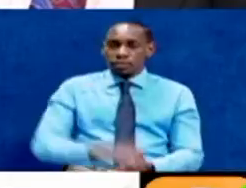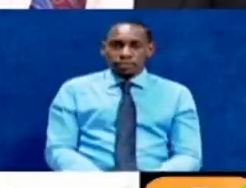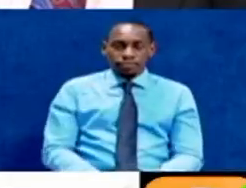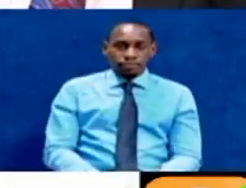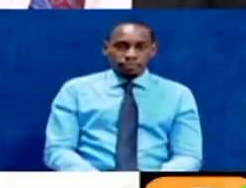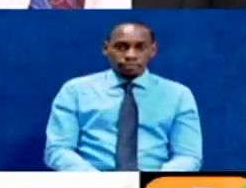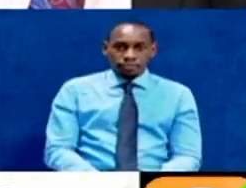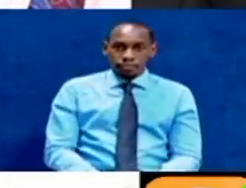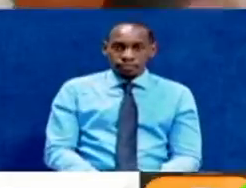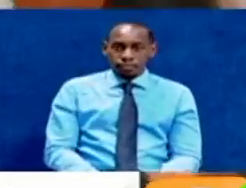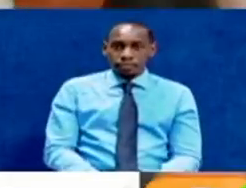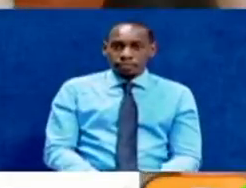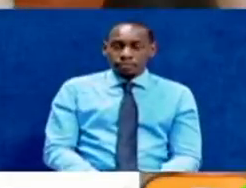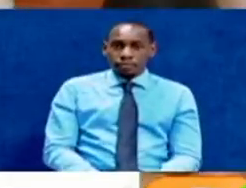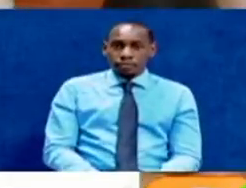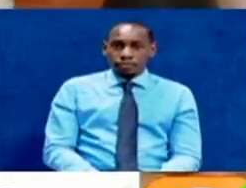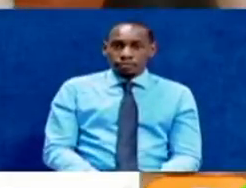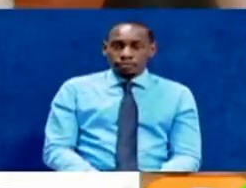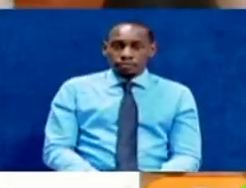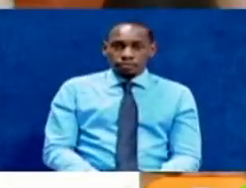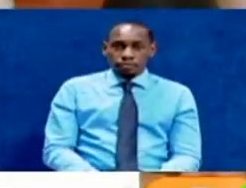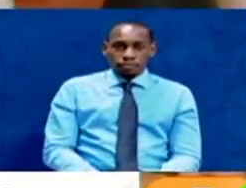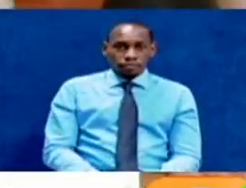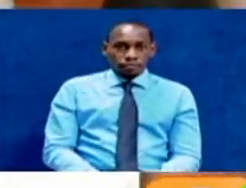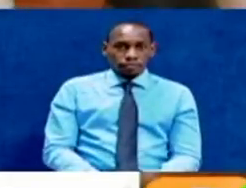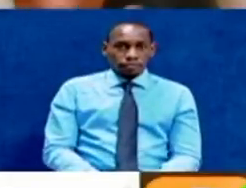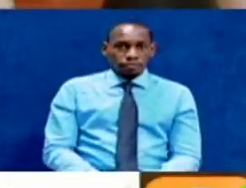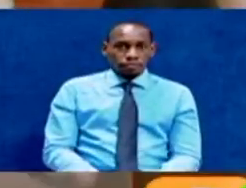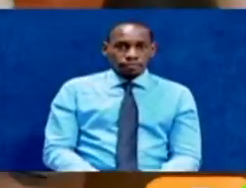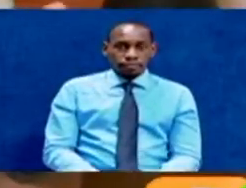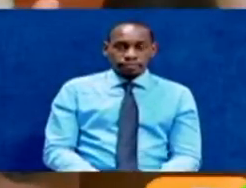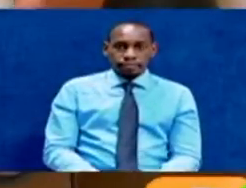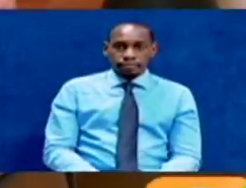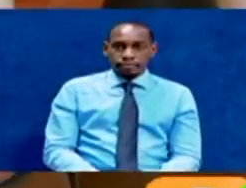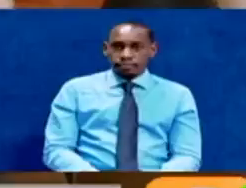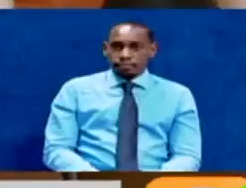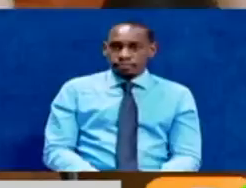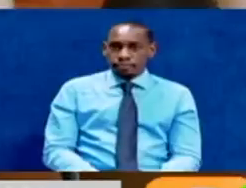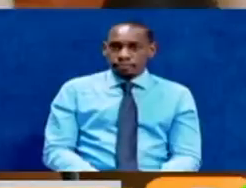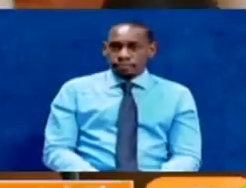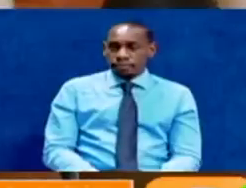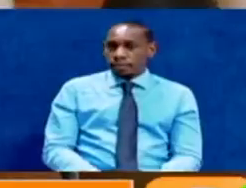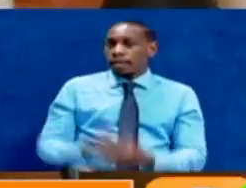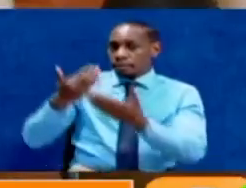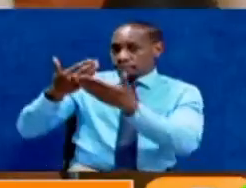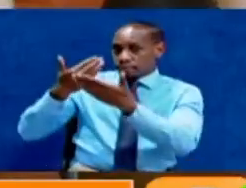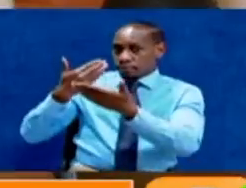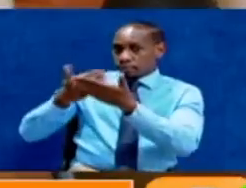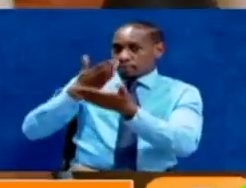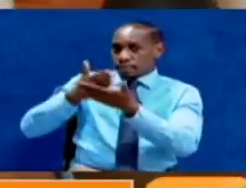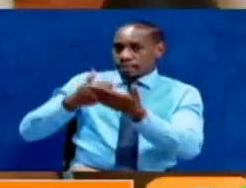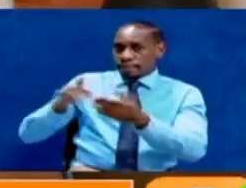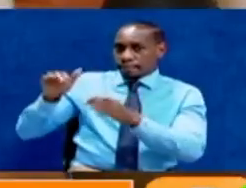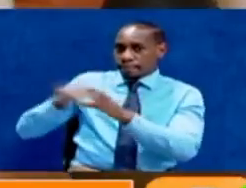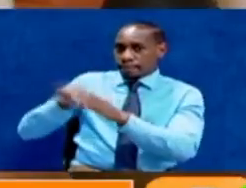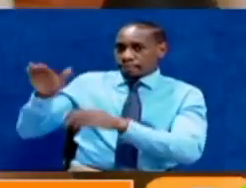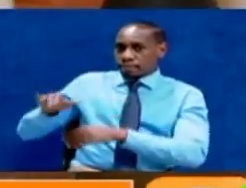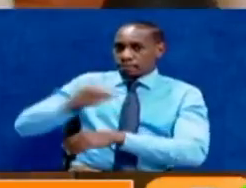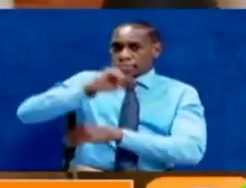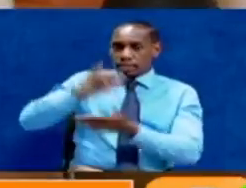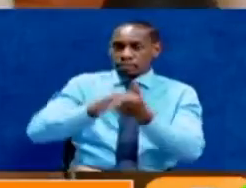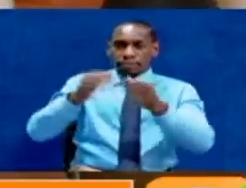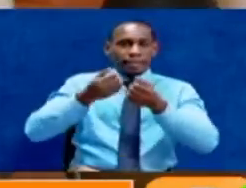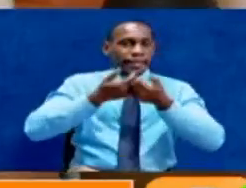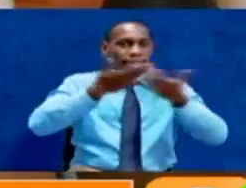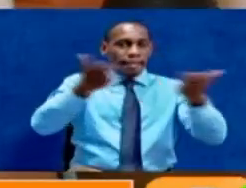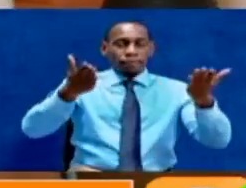I think, again, we have seen another backtrack, because there was a day that certain members of parliament from Jubilee were on all